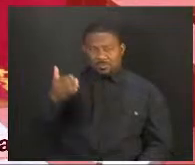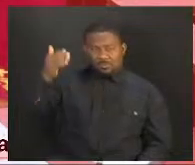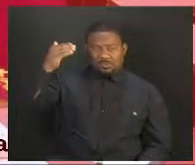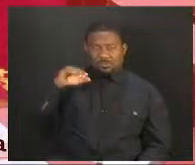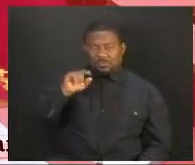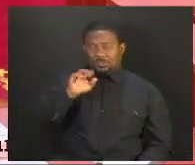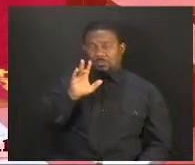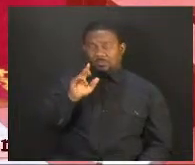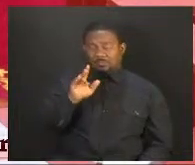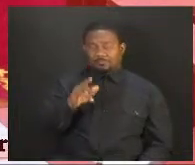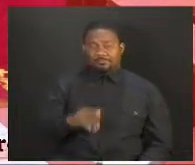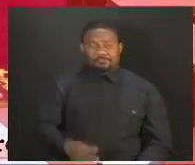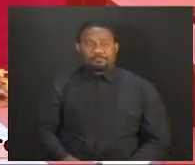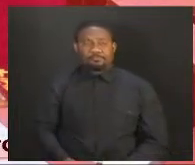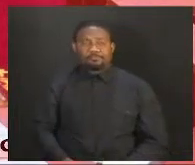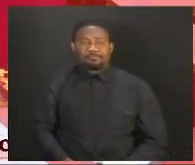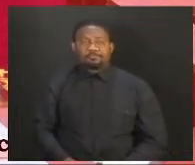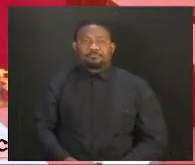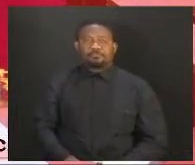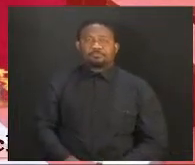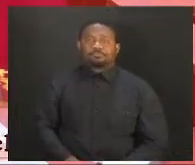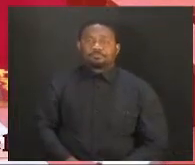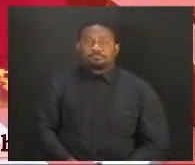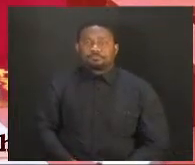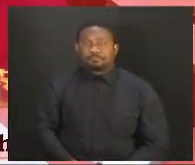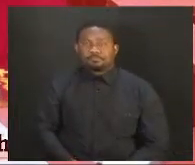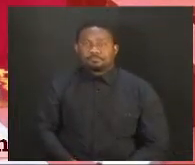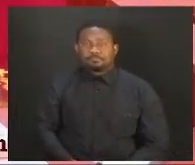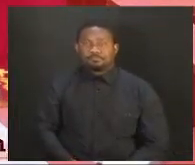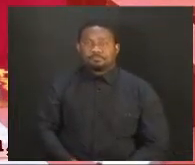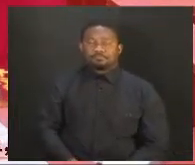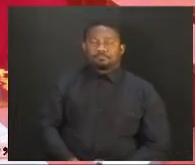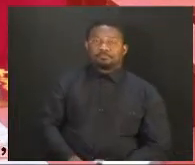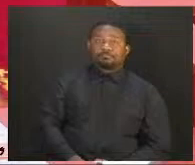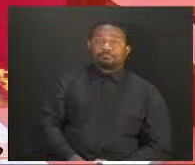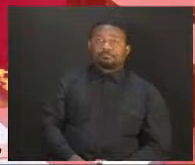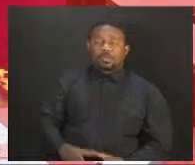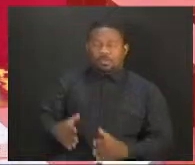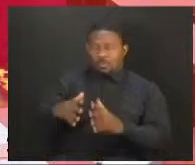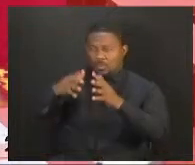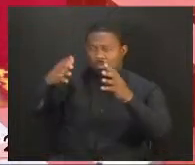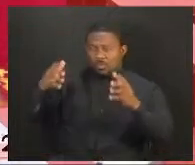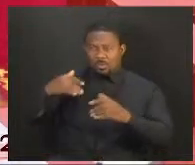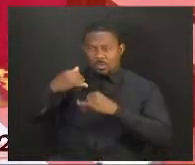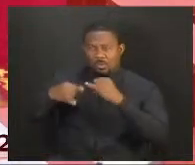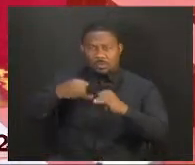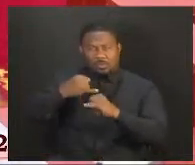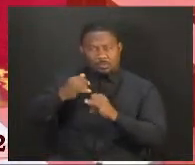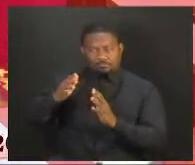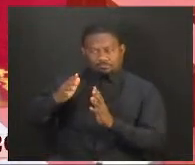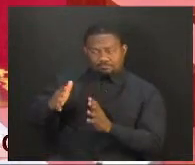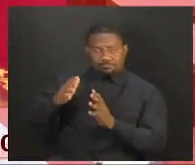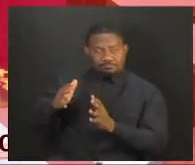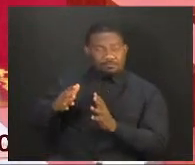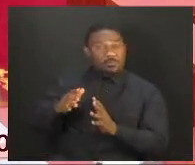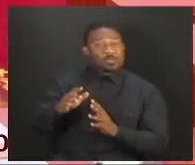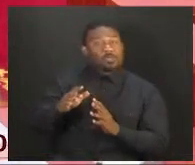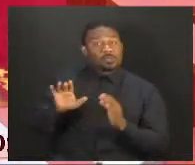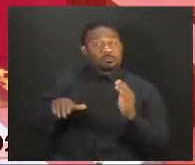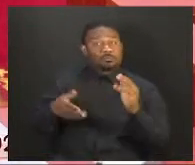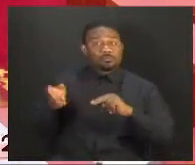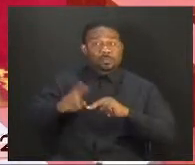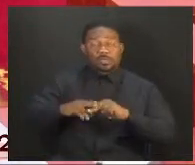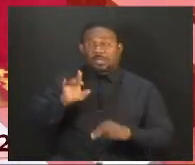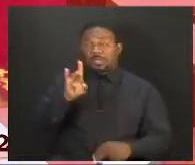2023. Mr. Speaker, the gross international reserves increased to a stock position of